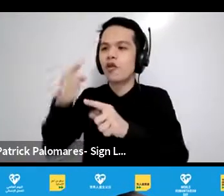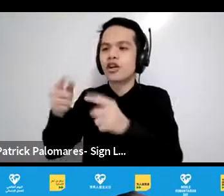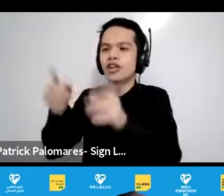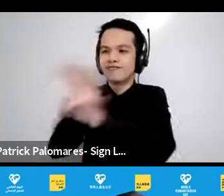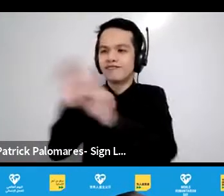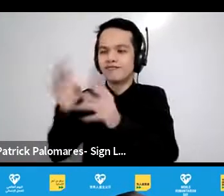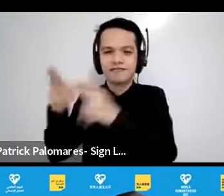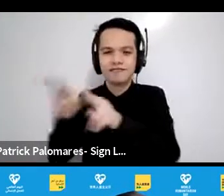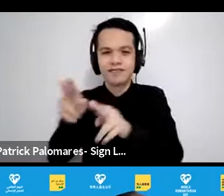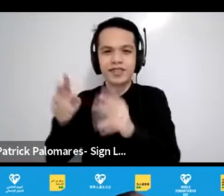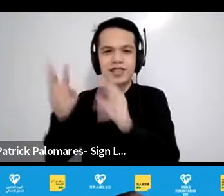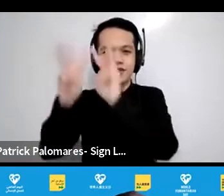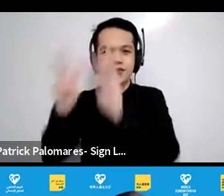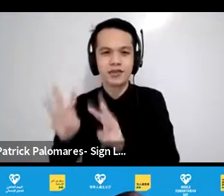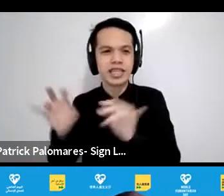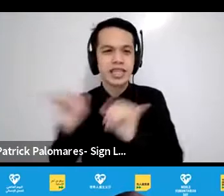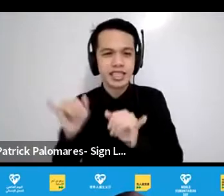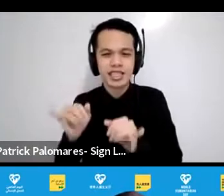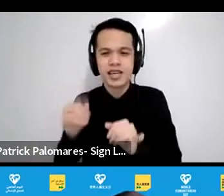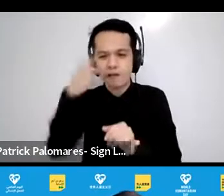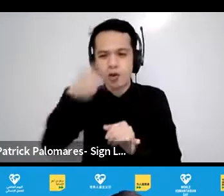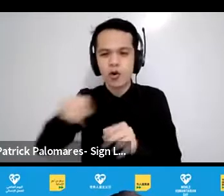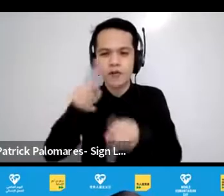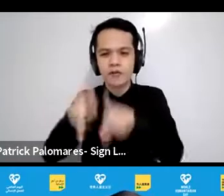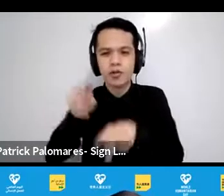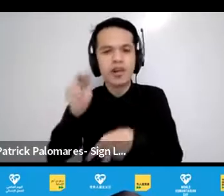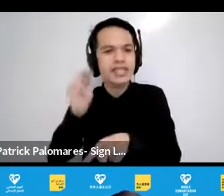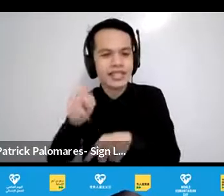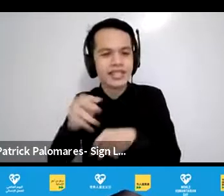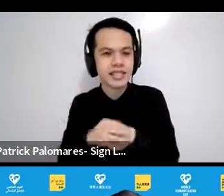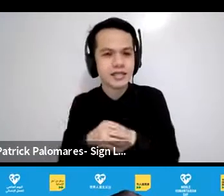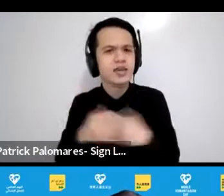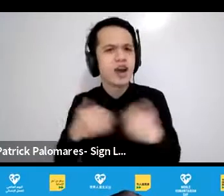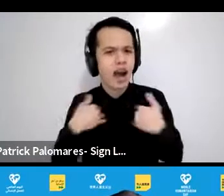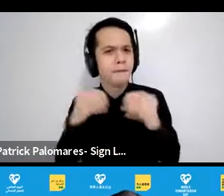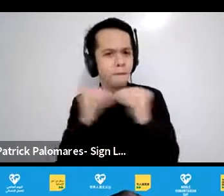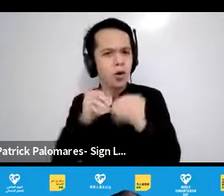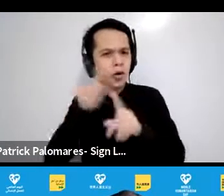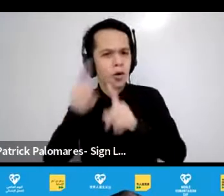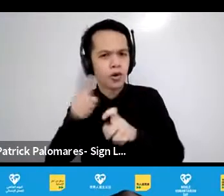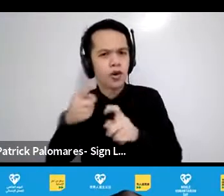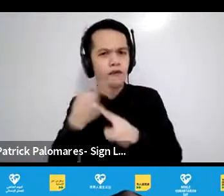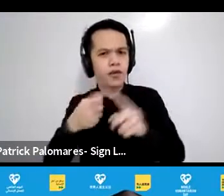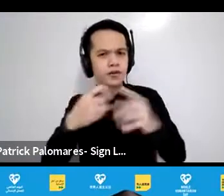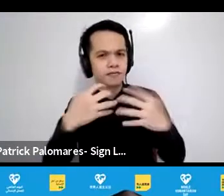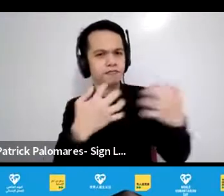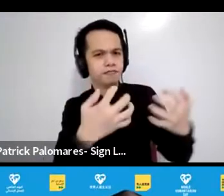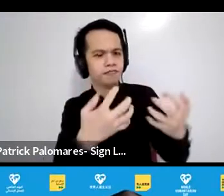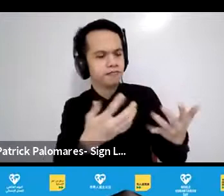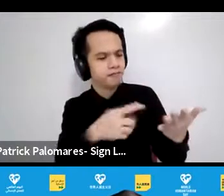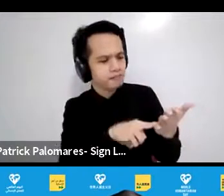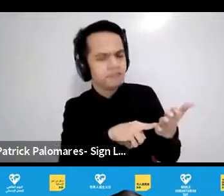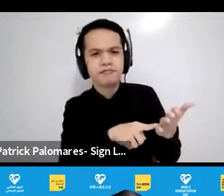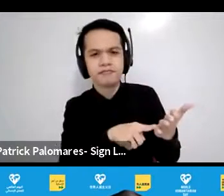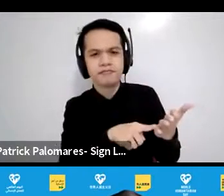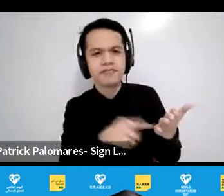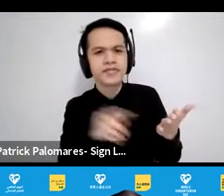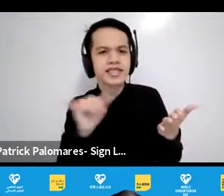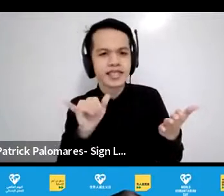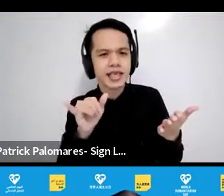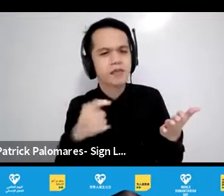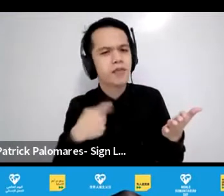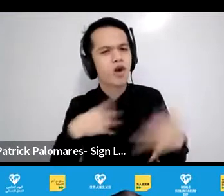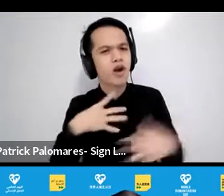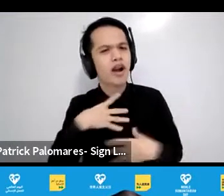in solidarity with the people who need it the most. We have a couple of questions from our audience, and at this point, I would also like